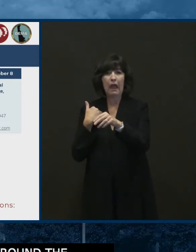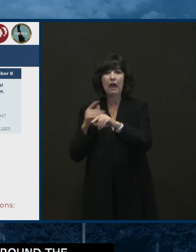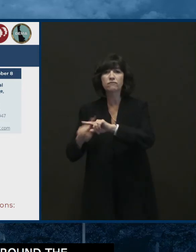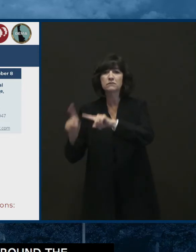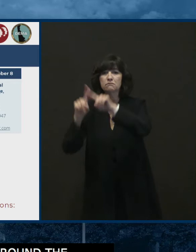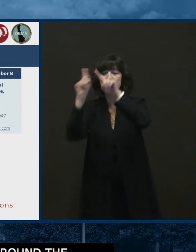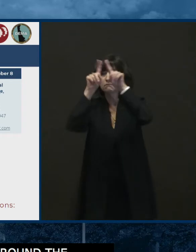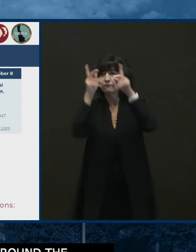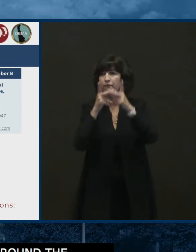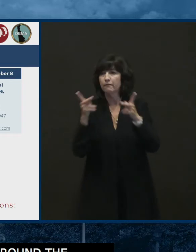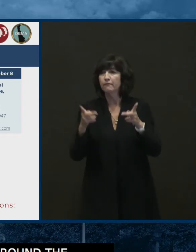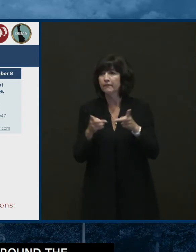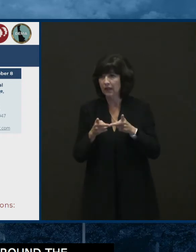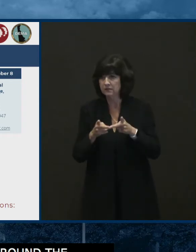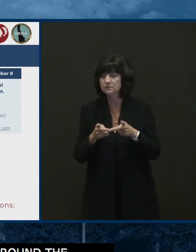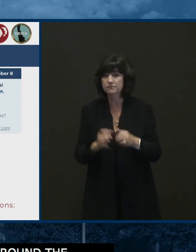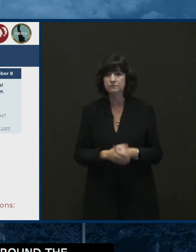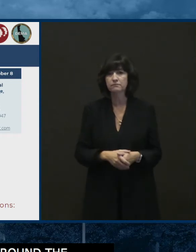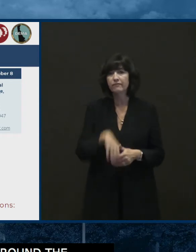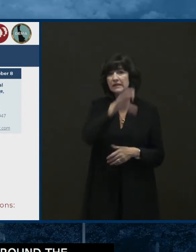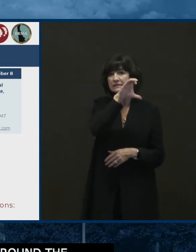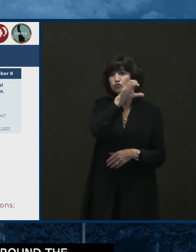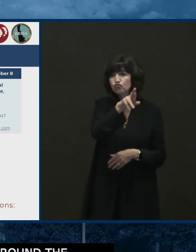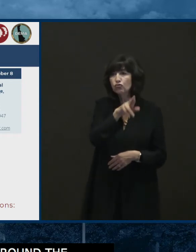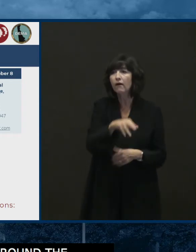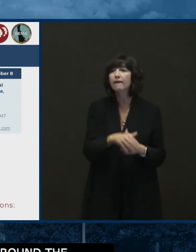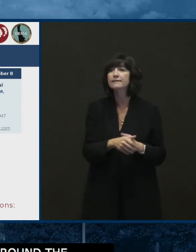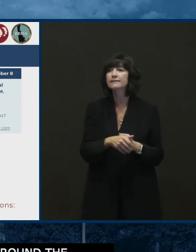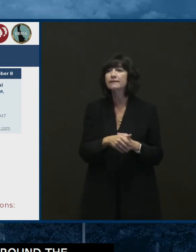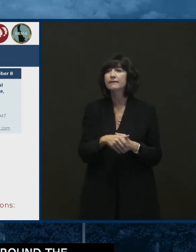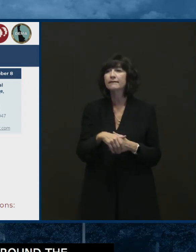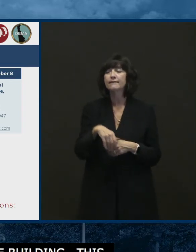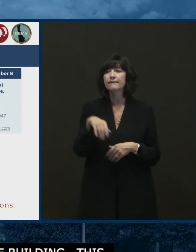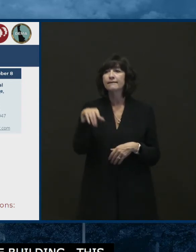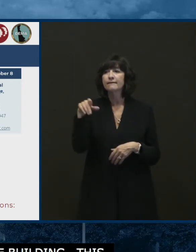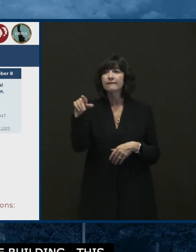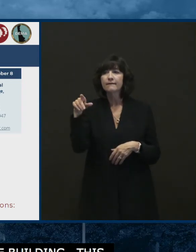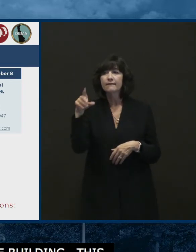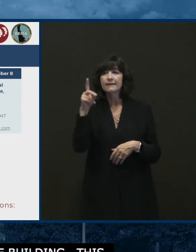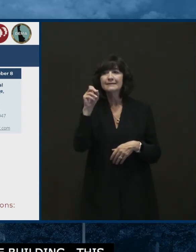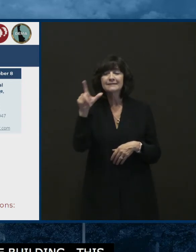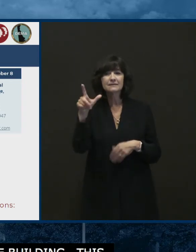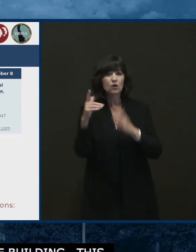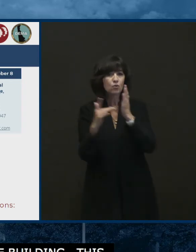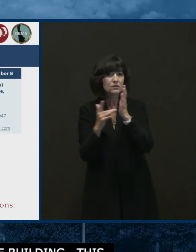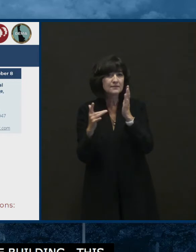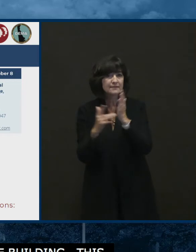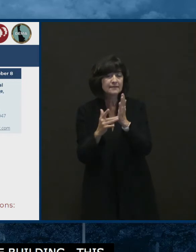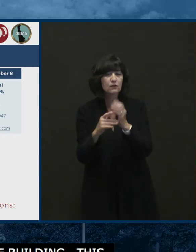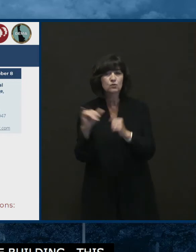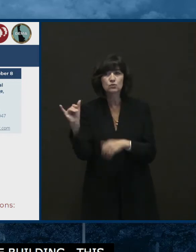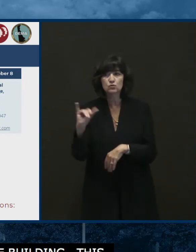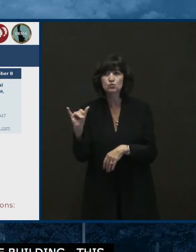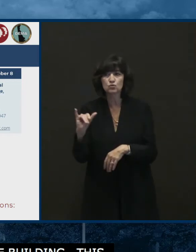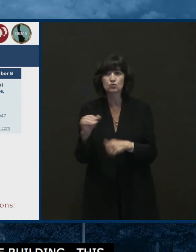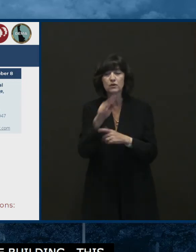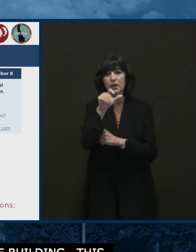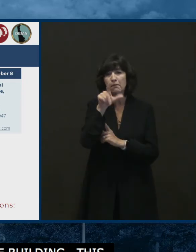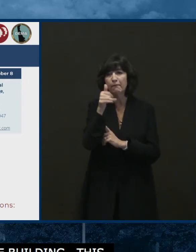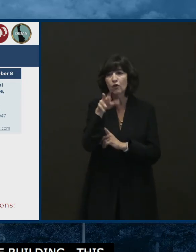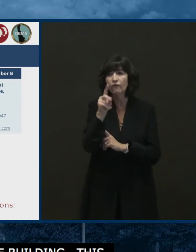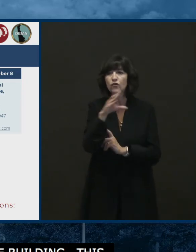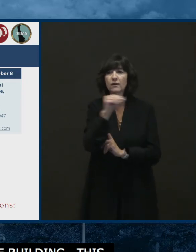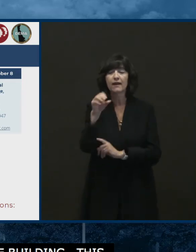Rodney. We'll be doing Del Tech in Georgetown as well to make sure we get that part of Sussex County, Milford, and then Sussex Central High School.